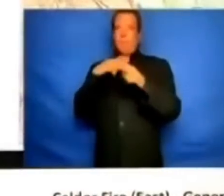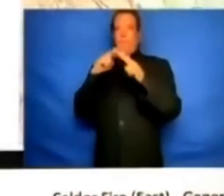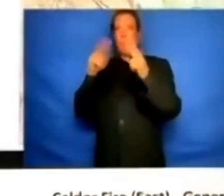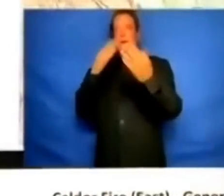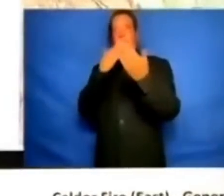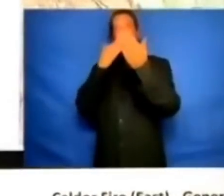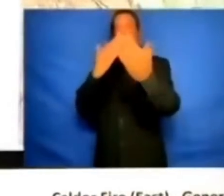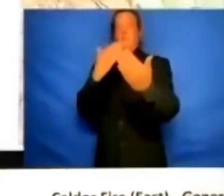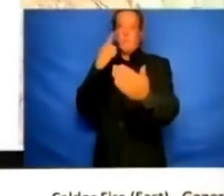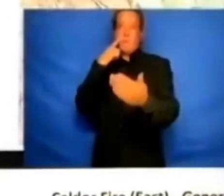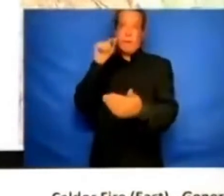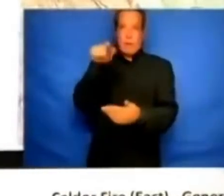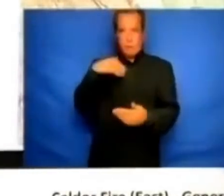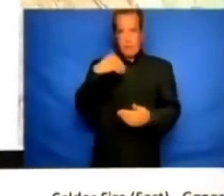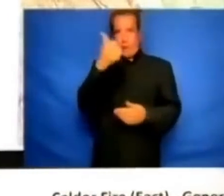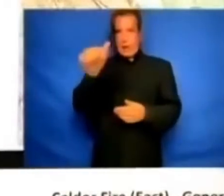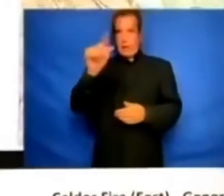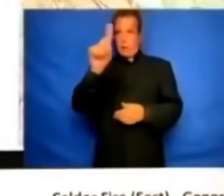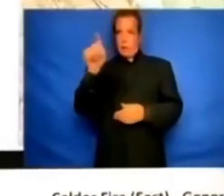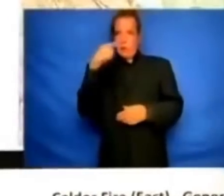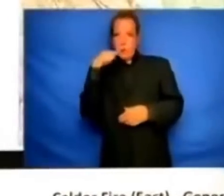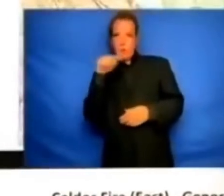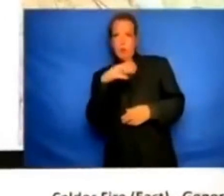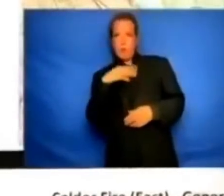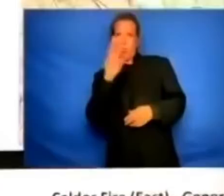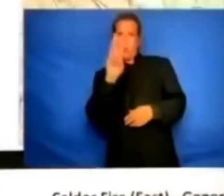any questions, please go to our website at